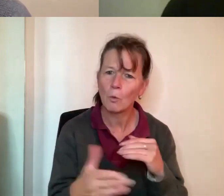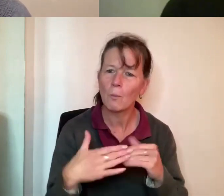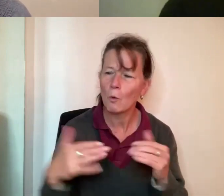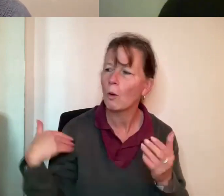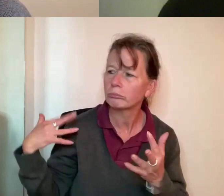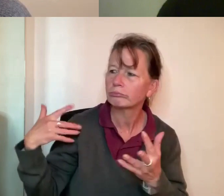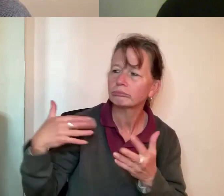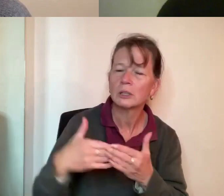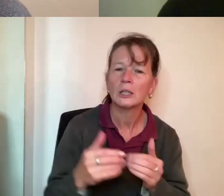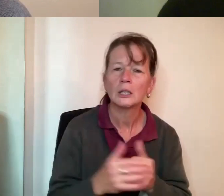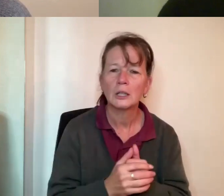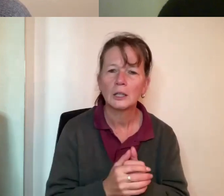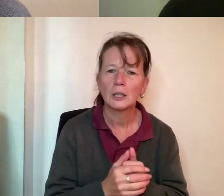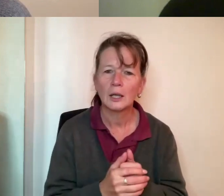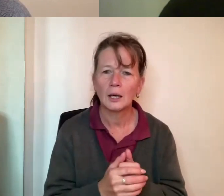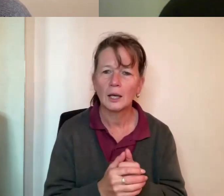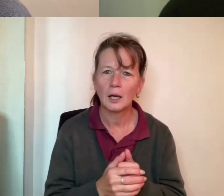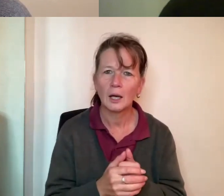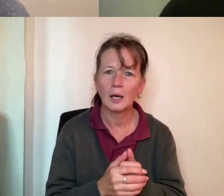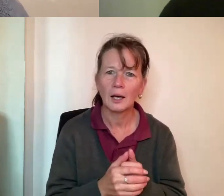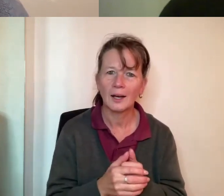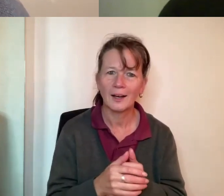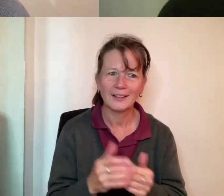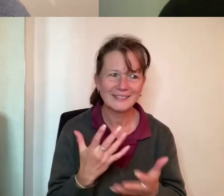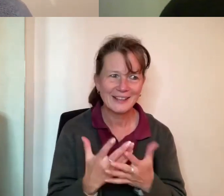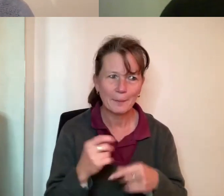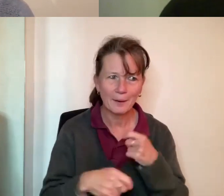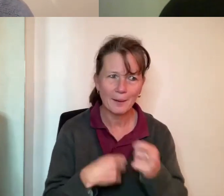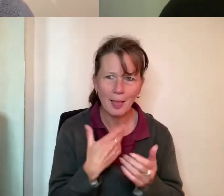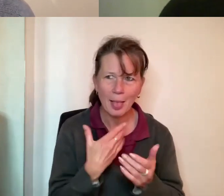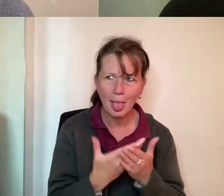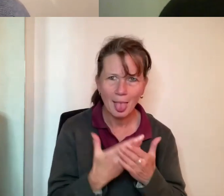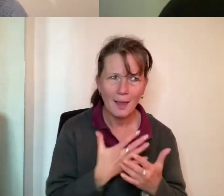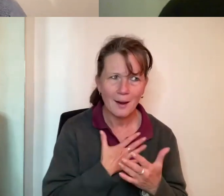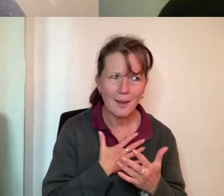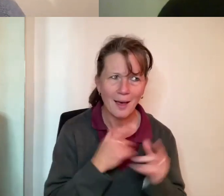of, and got a little bit addicted to in a way.